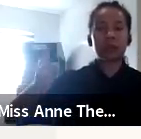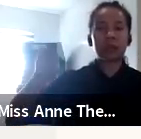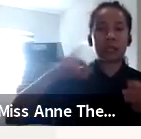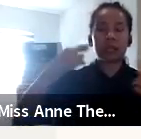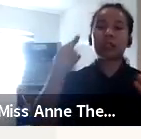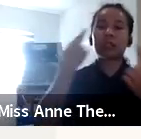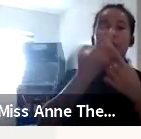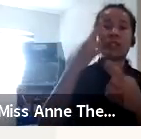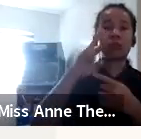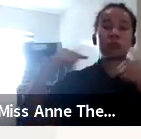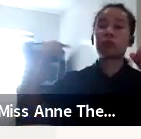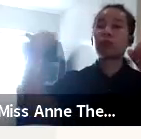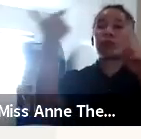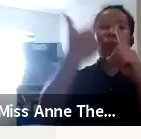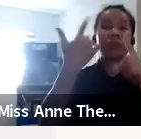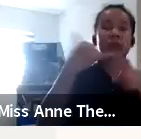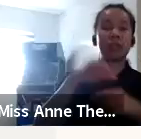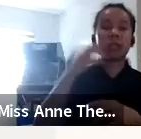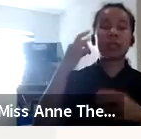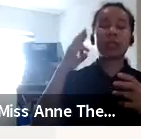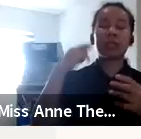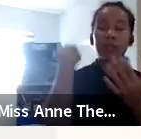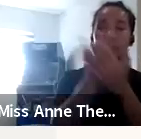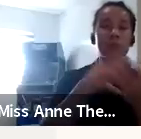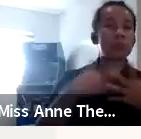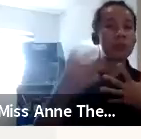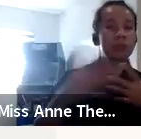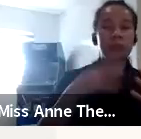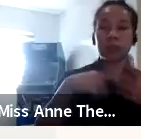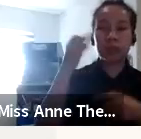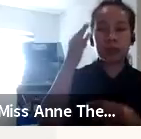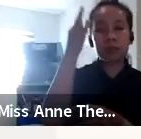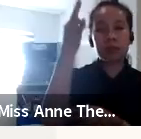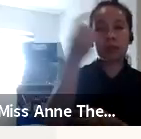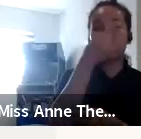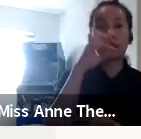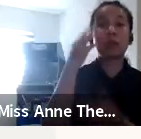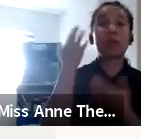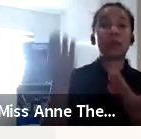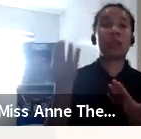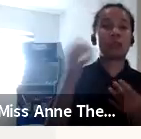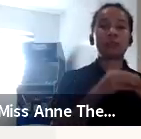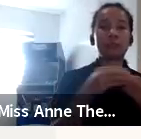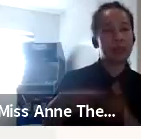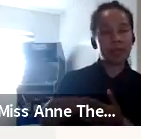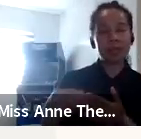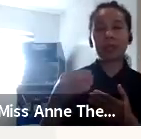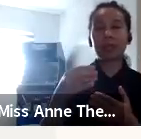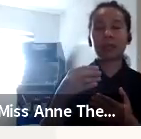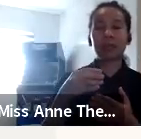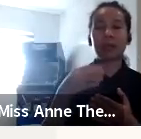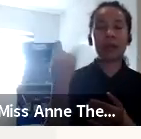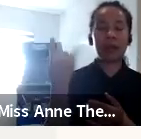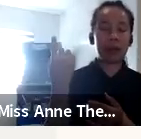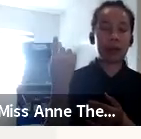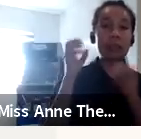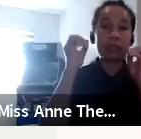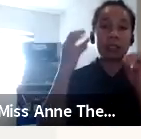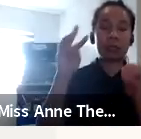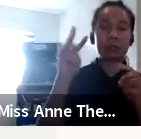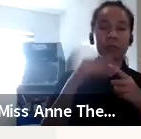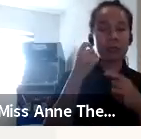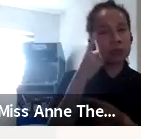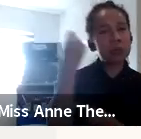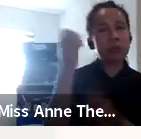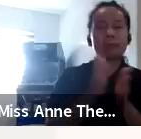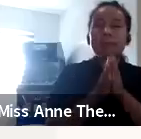They can reach whatever they want to be because you are there guiding them all the way. Teach them to aspire